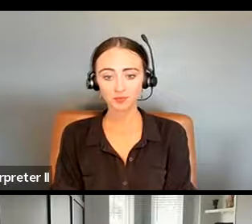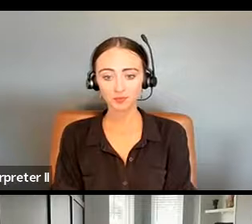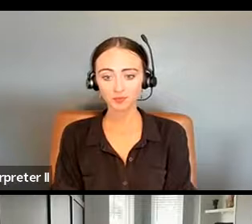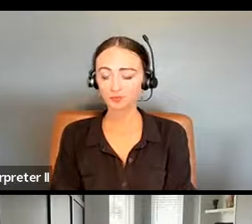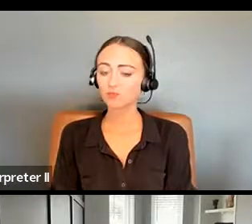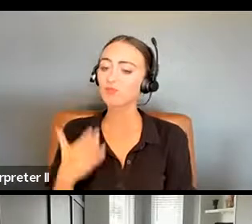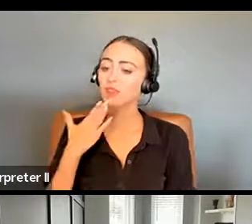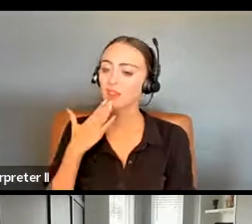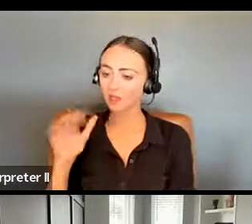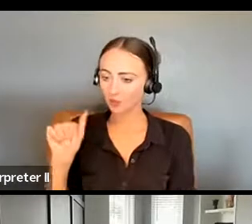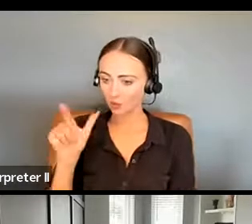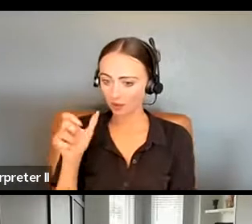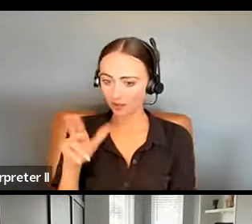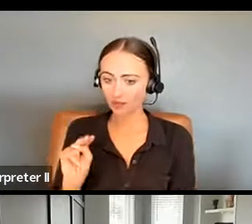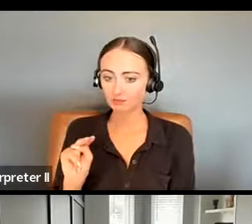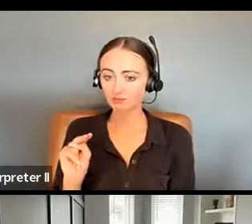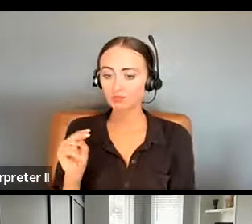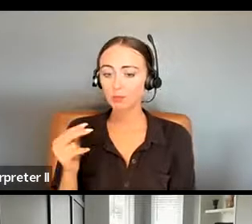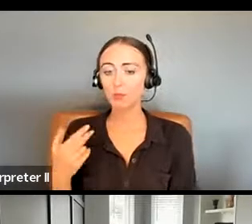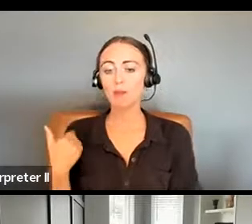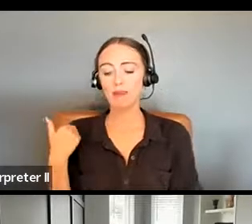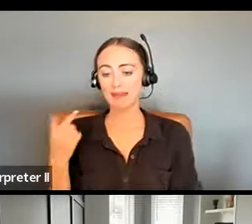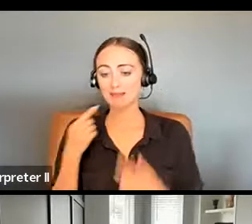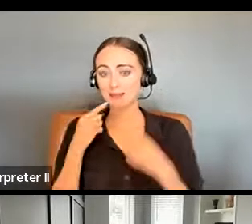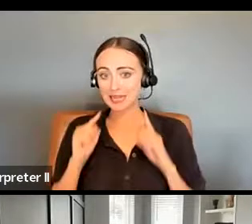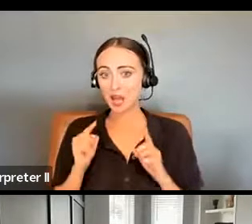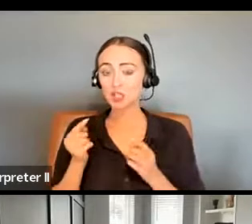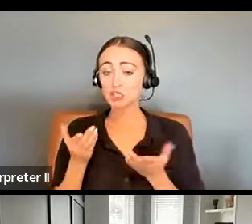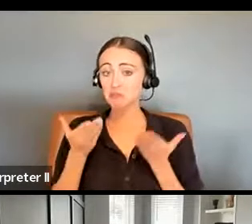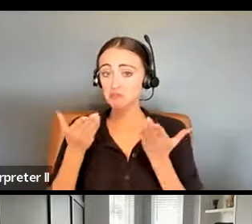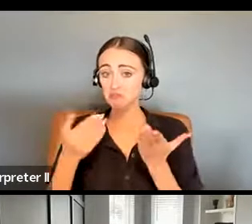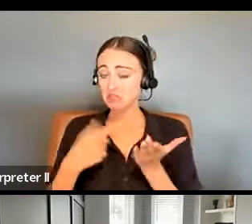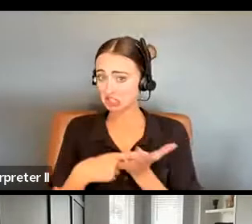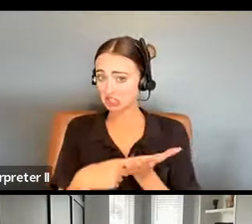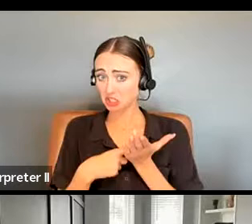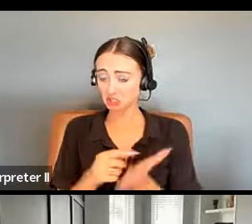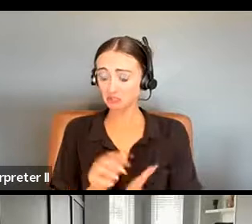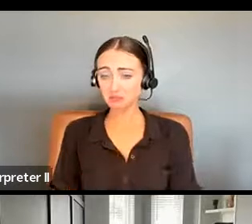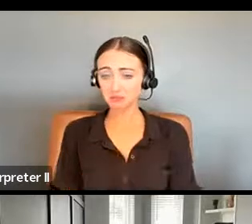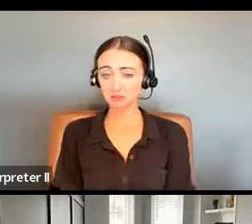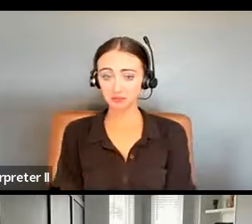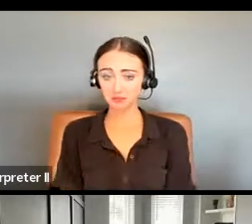Thank you, Councilmember Allen. We have the declaration before us. Is there discussion?